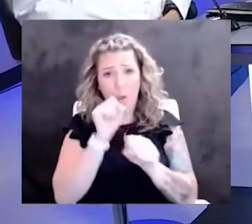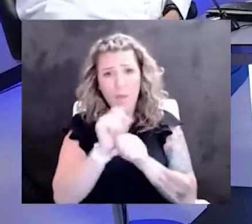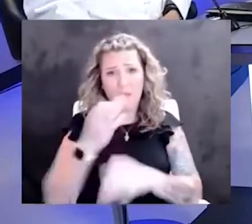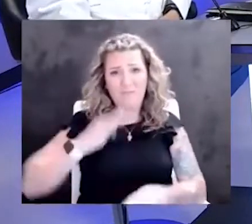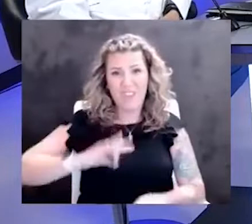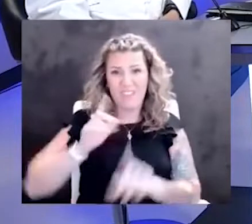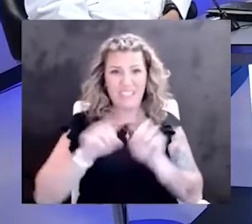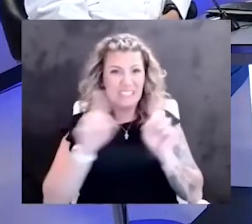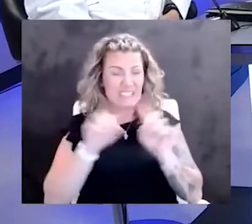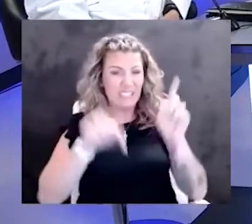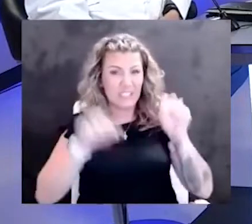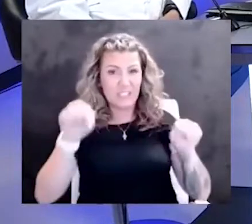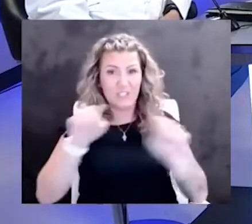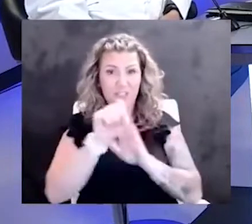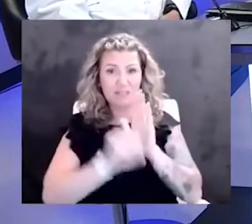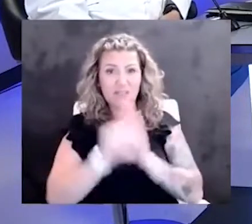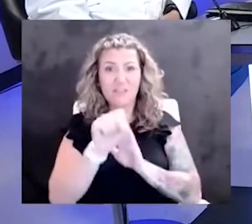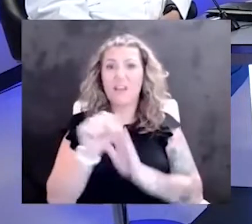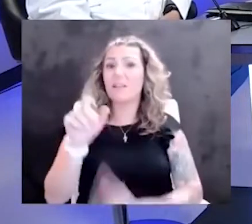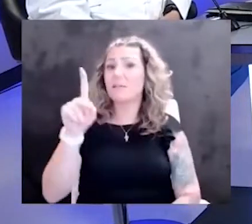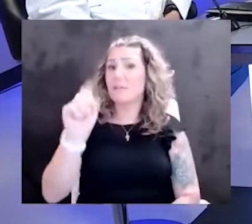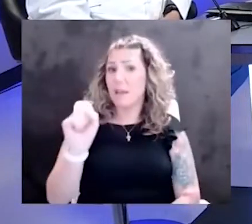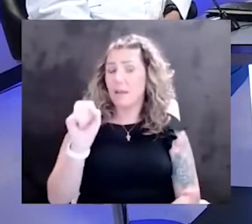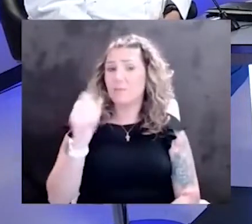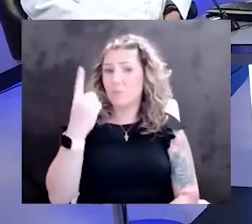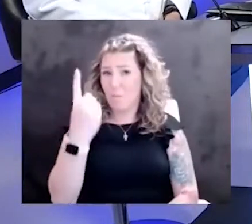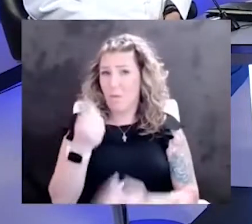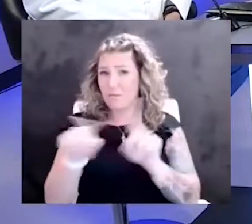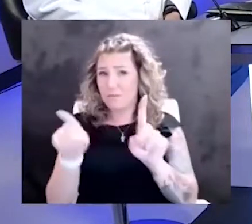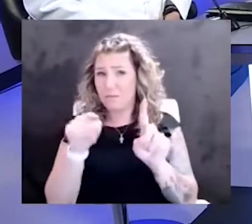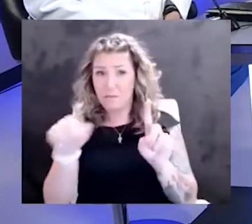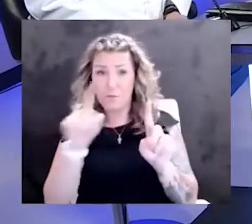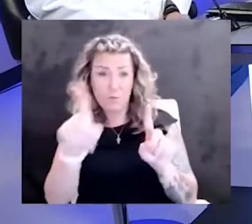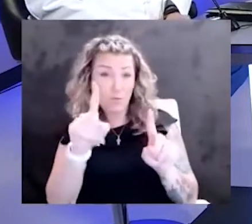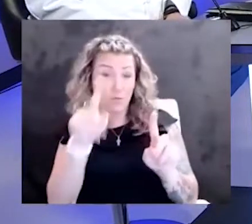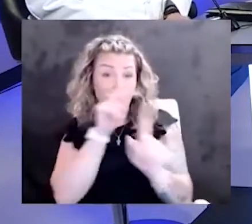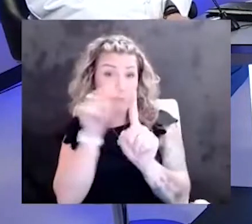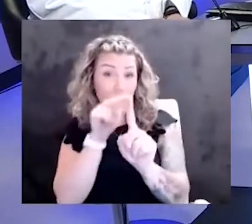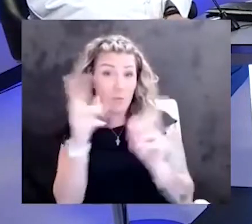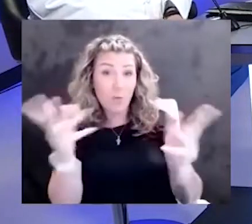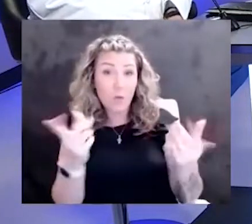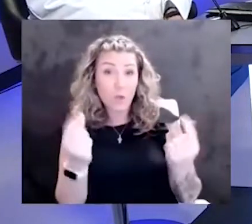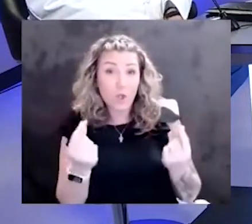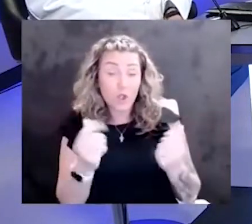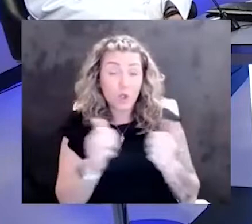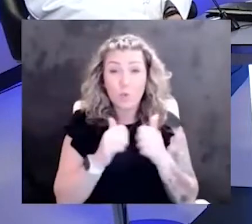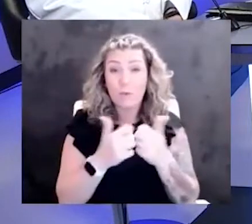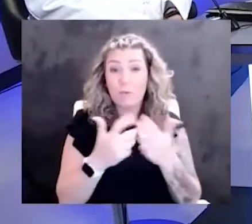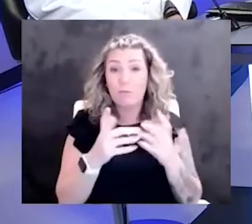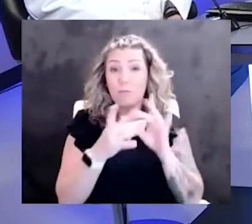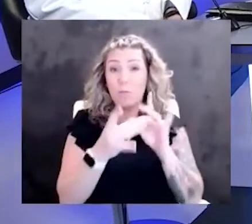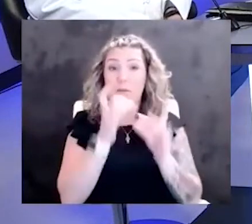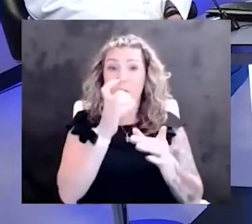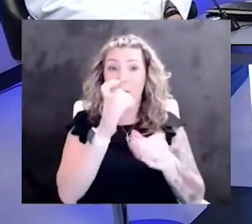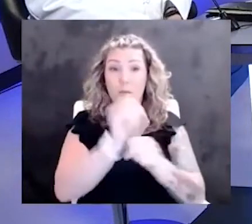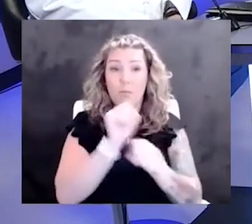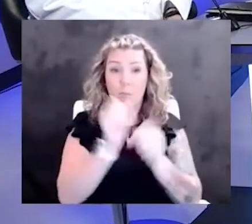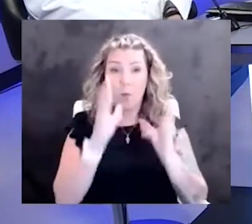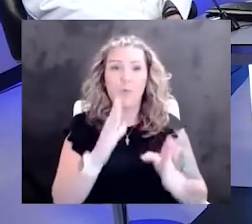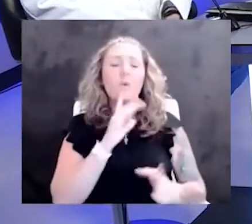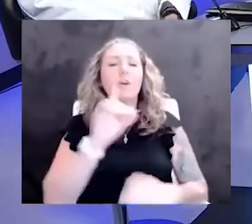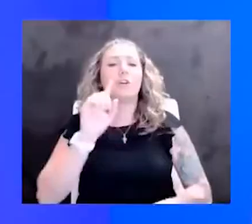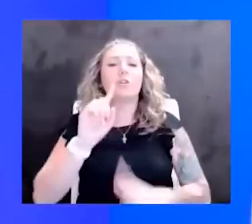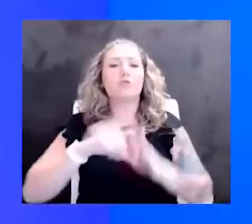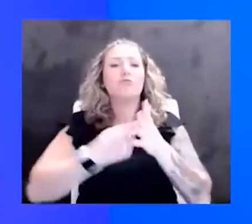different for some states, and Kansas one of those. Just your take on what those should be and what Kansas should be doing as far as unemployment right now. All right, let's start with Dr. Norman,